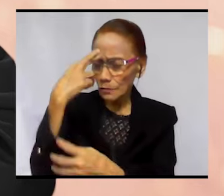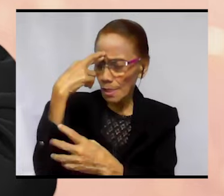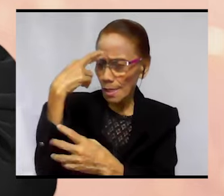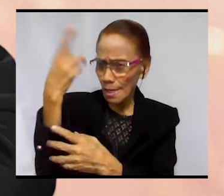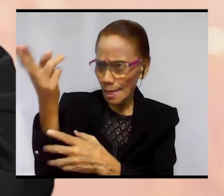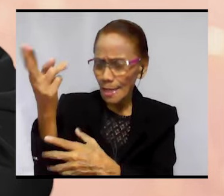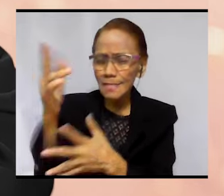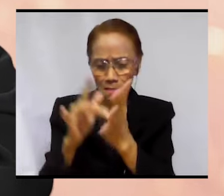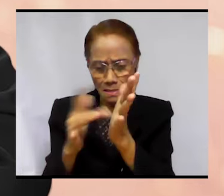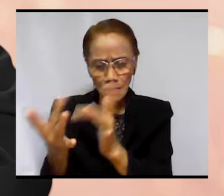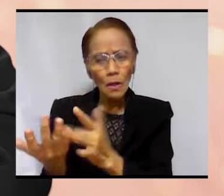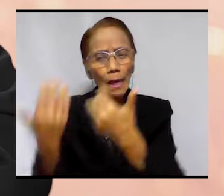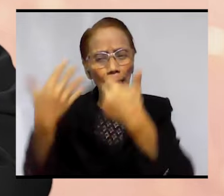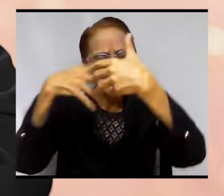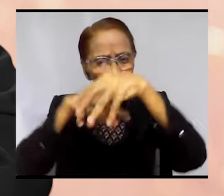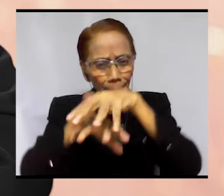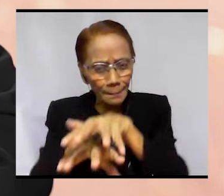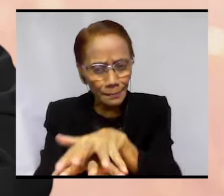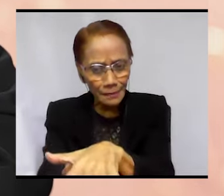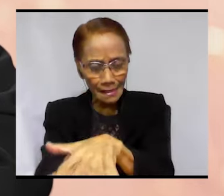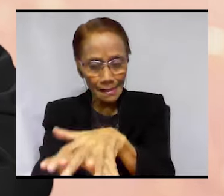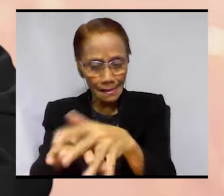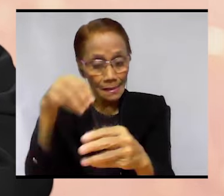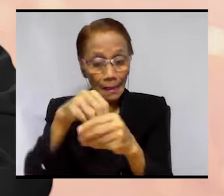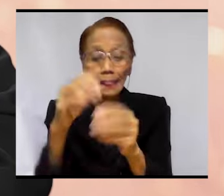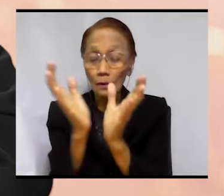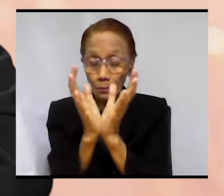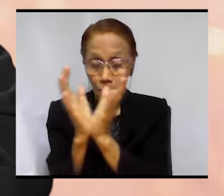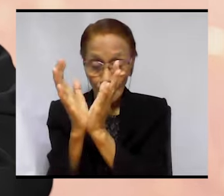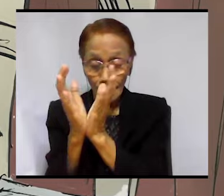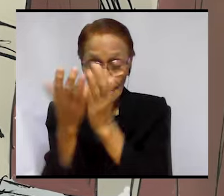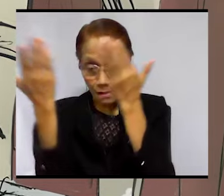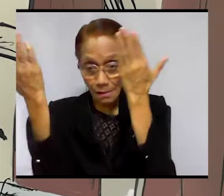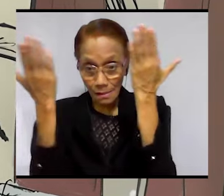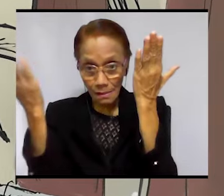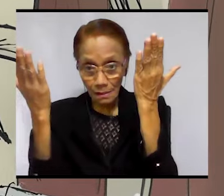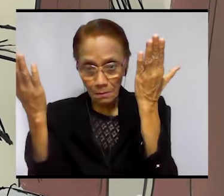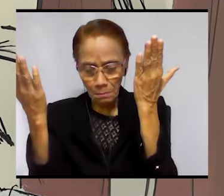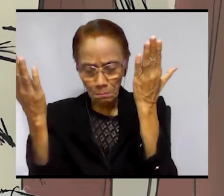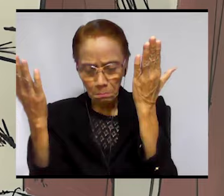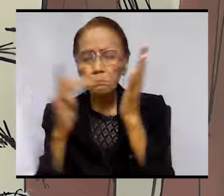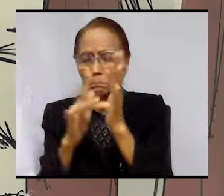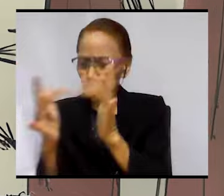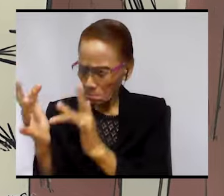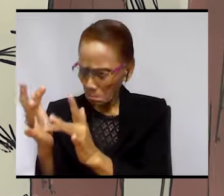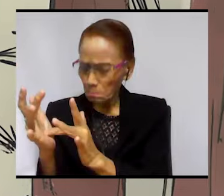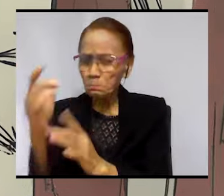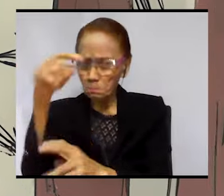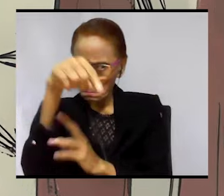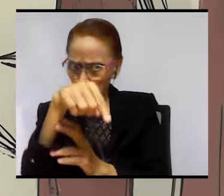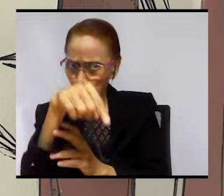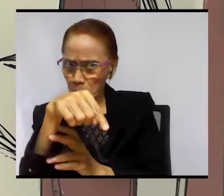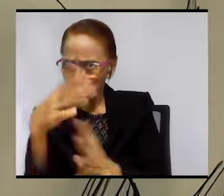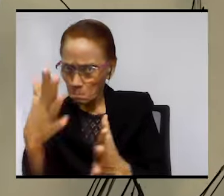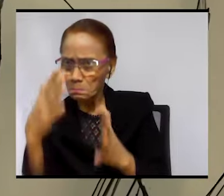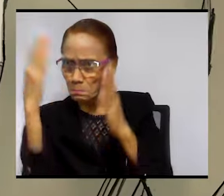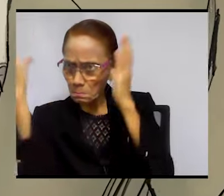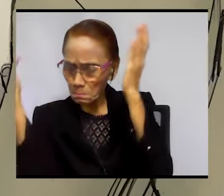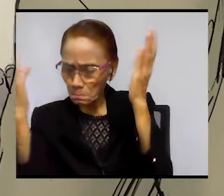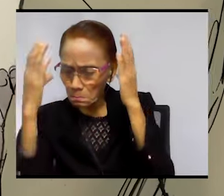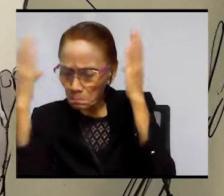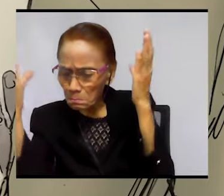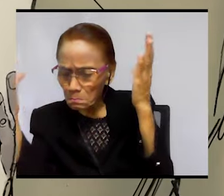Jesus immersed Himself in the communities He served. He was there in their celebration